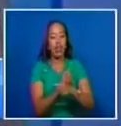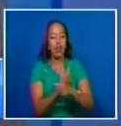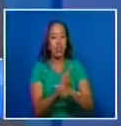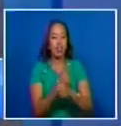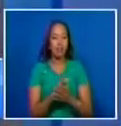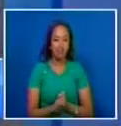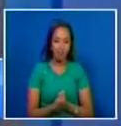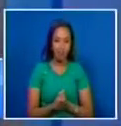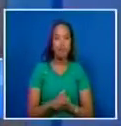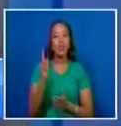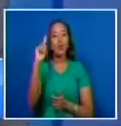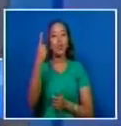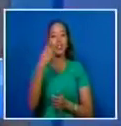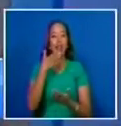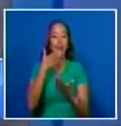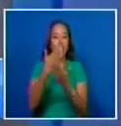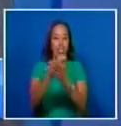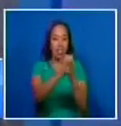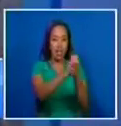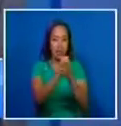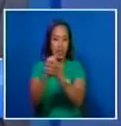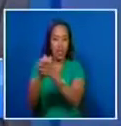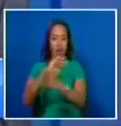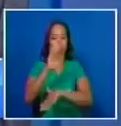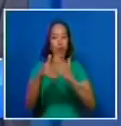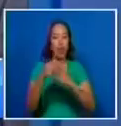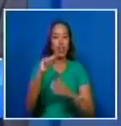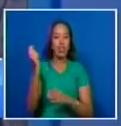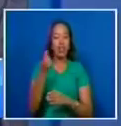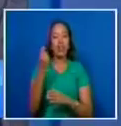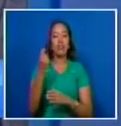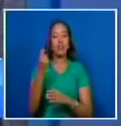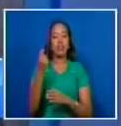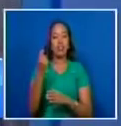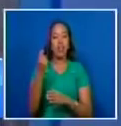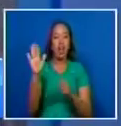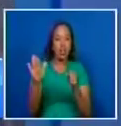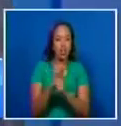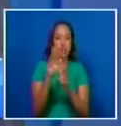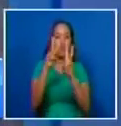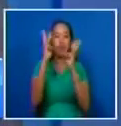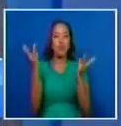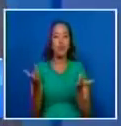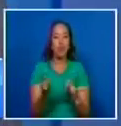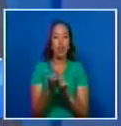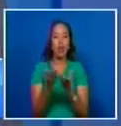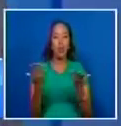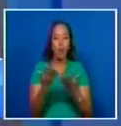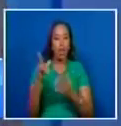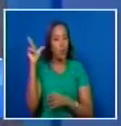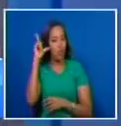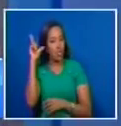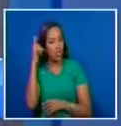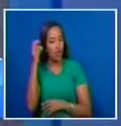Kwanza na wasalimia wa Kenya wote popote mlipo kwa Jamhuri ya Kenya na ulimwenguni kote mnaposikiza